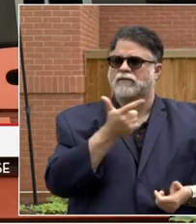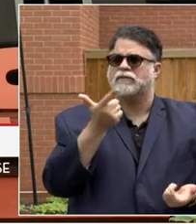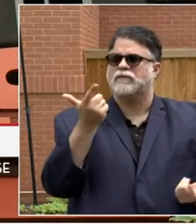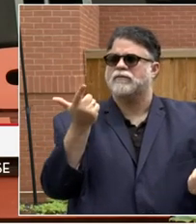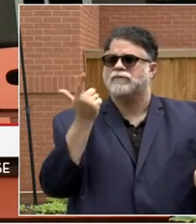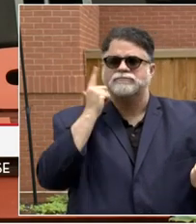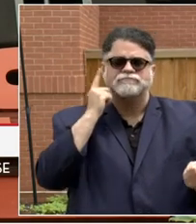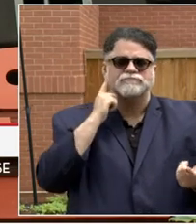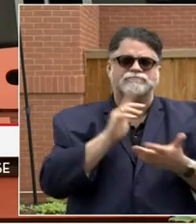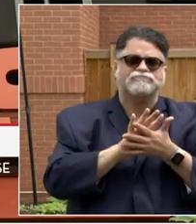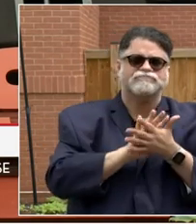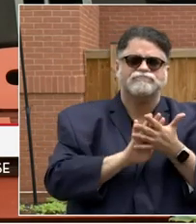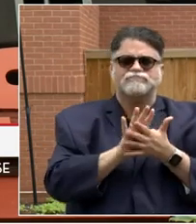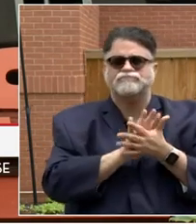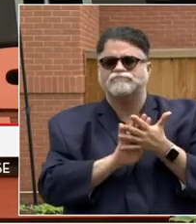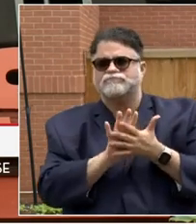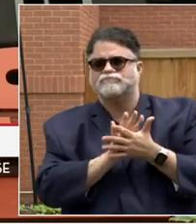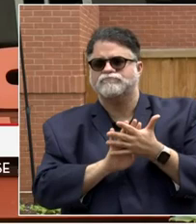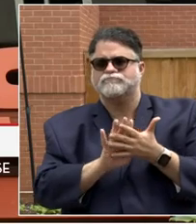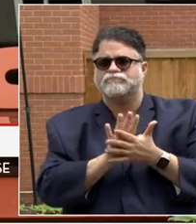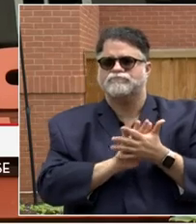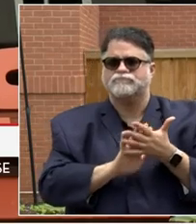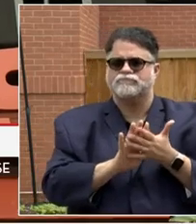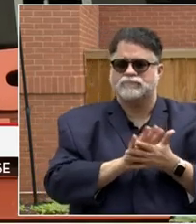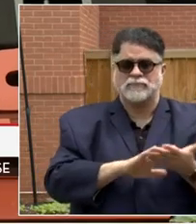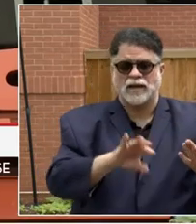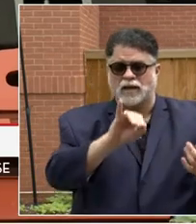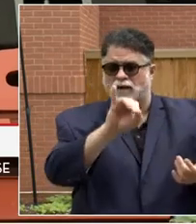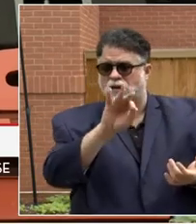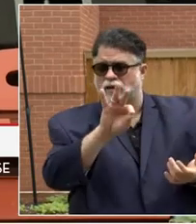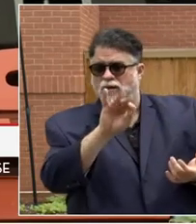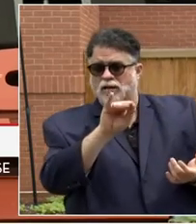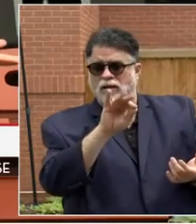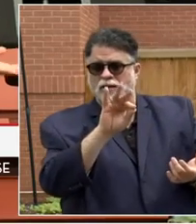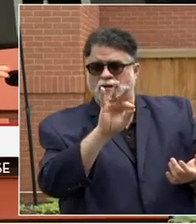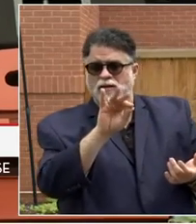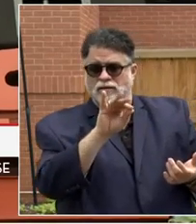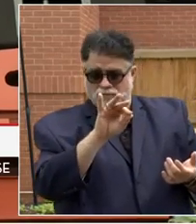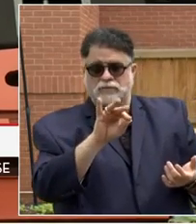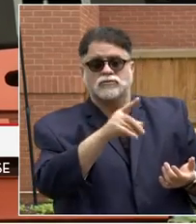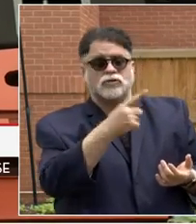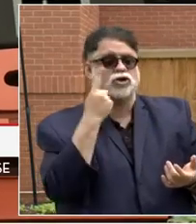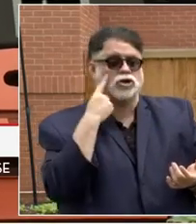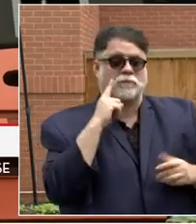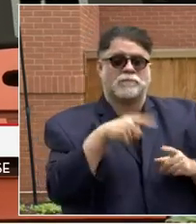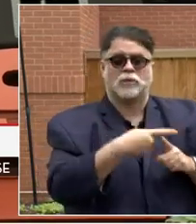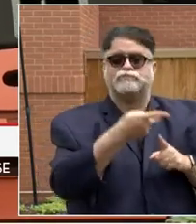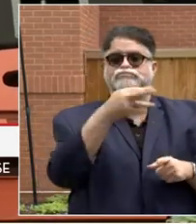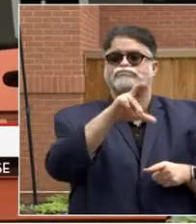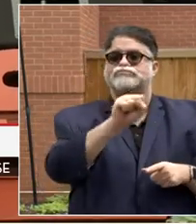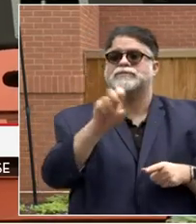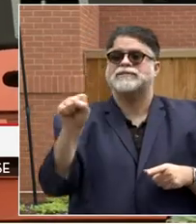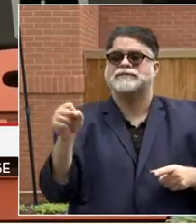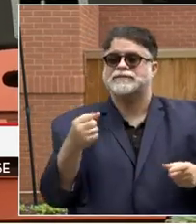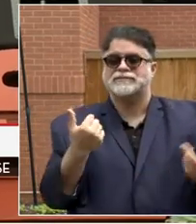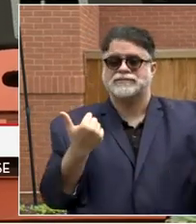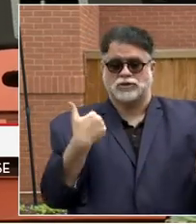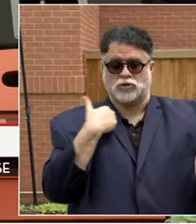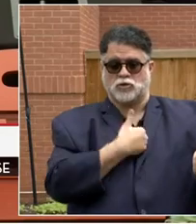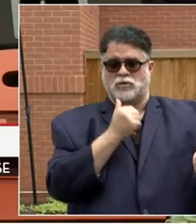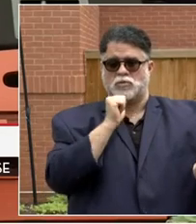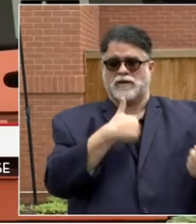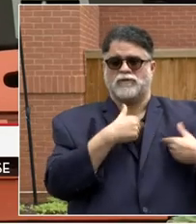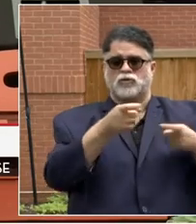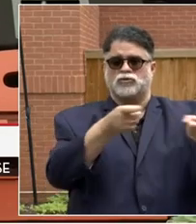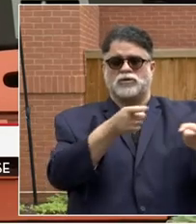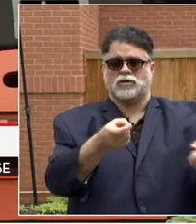get if you're talking about the national press, we don't have any control over that. I think you and our